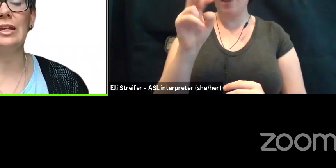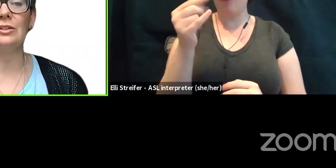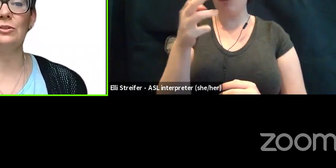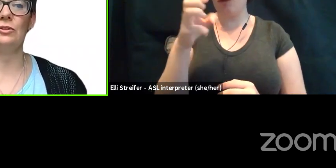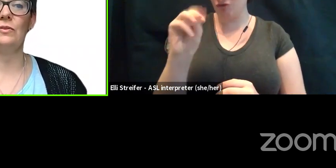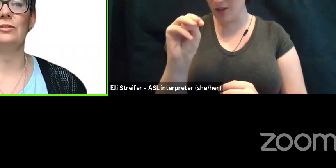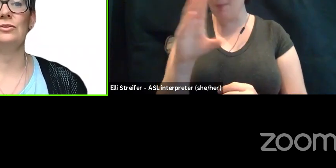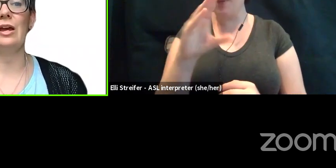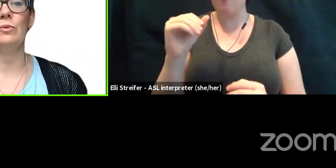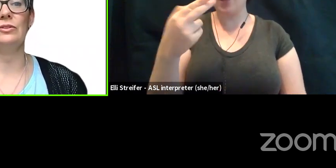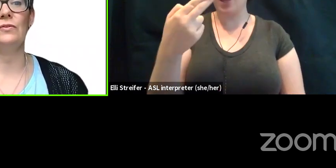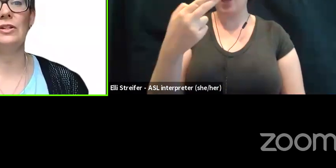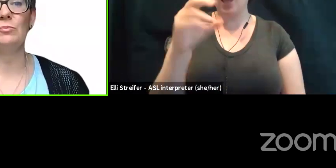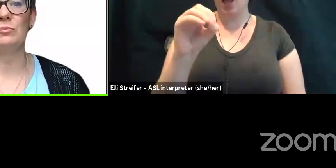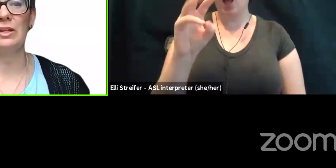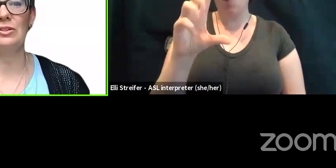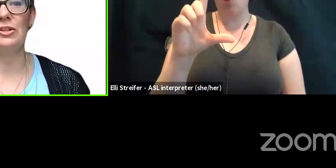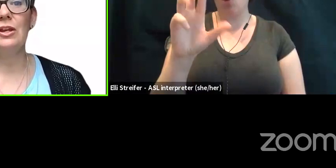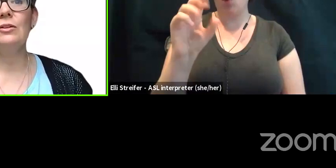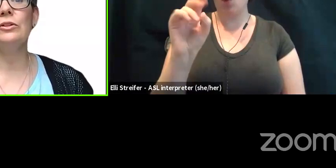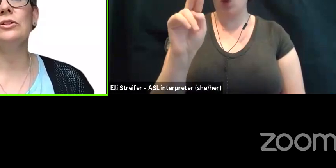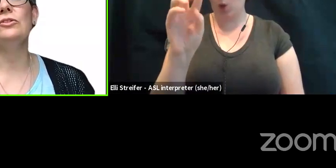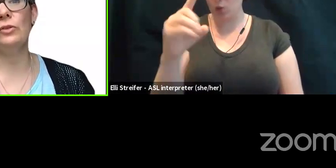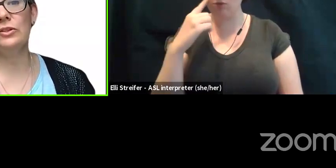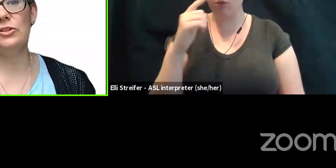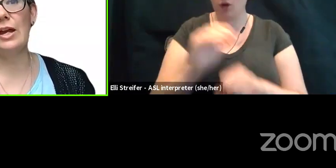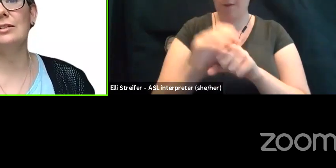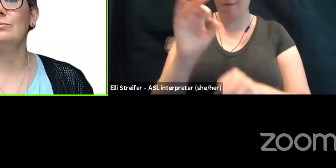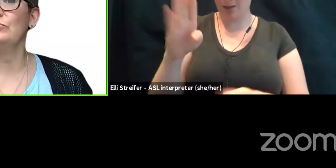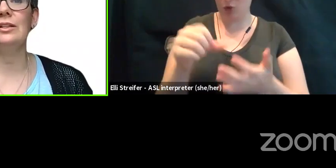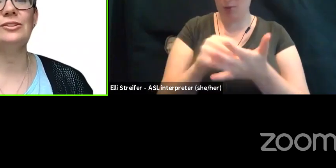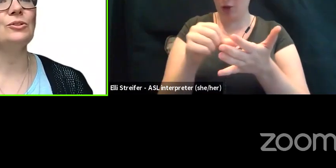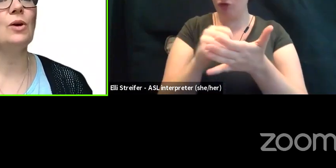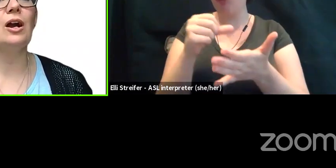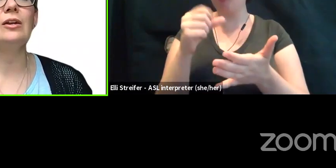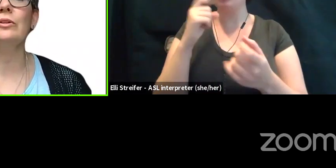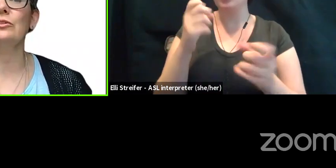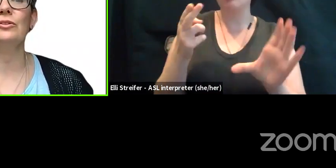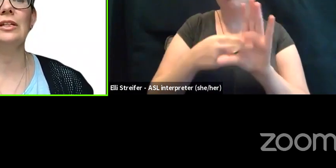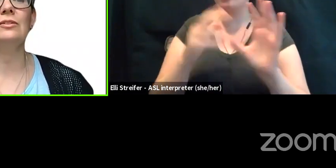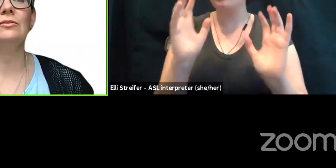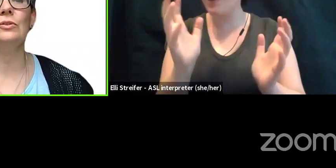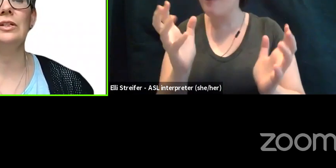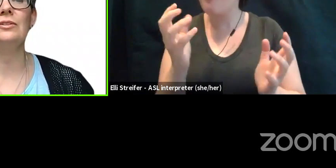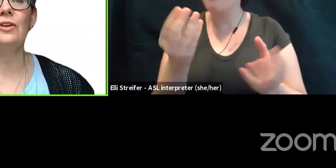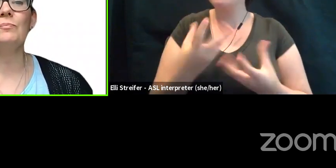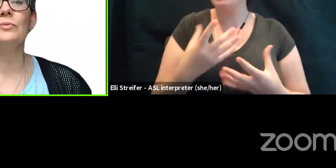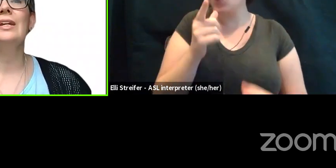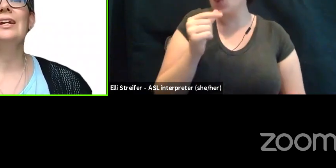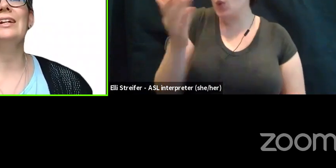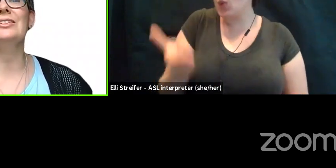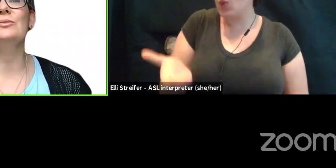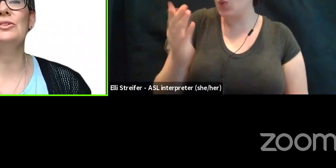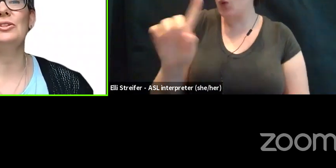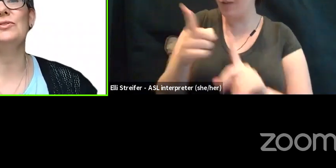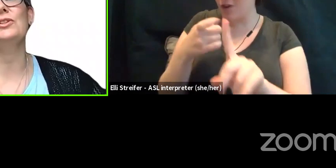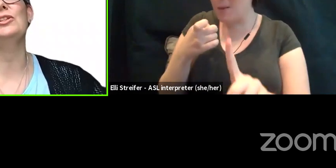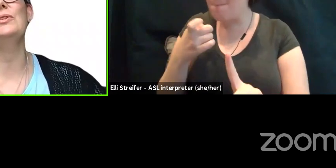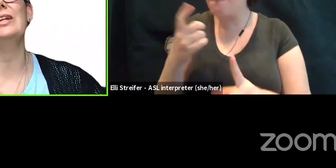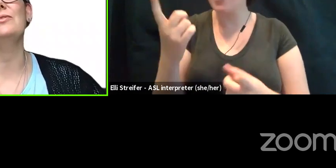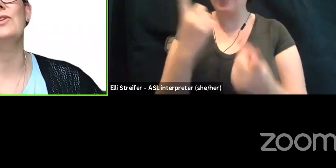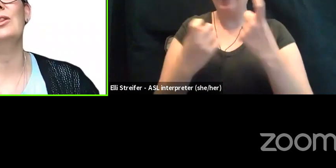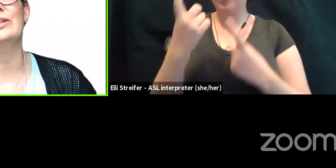website and to our Directors Lab West Facebook page, where you can join the chat, tell us who you are and where you're tuning in from, and ask questions